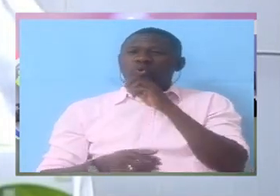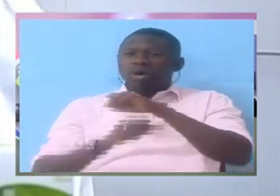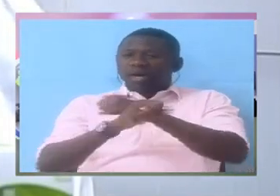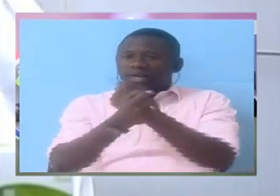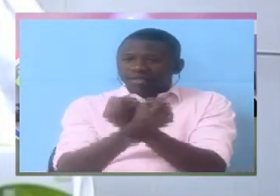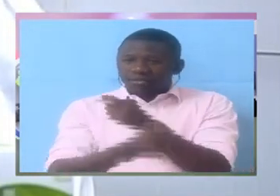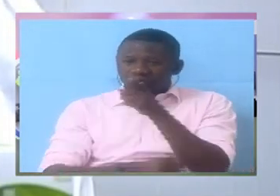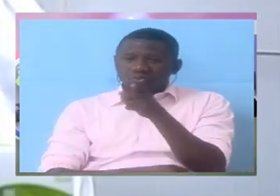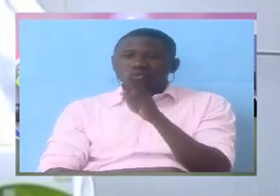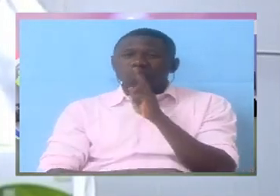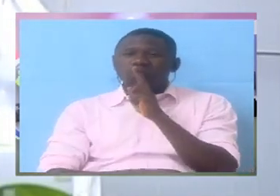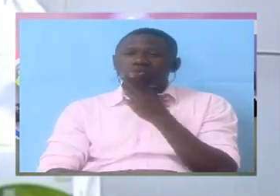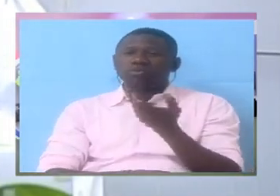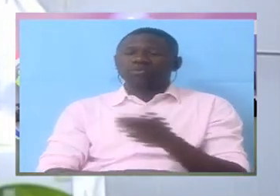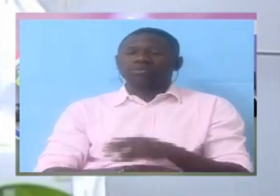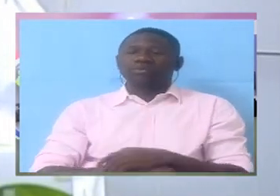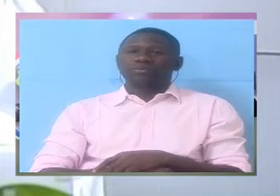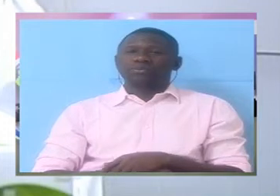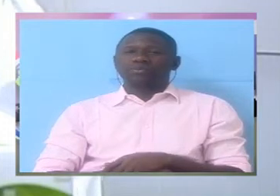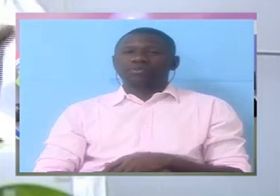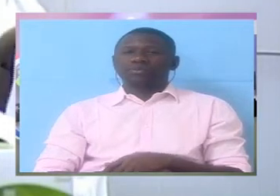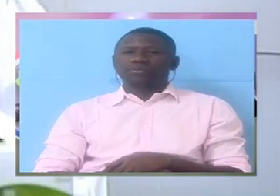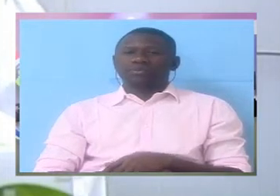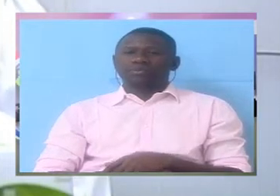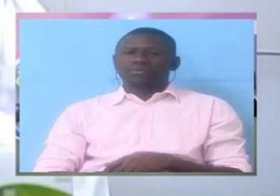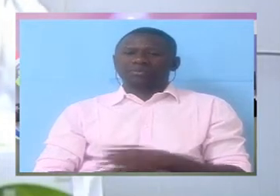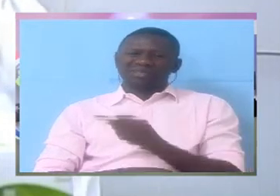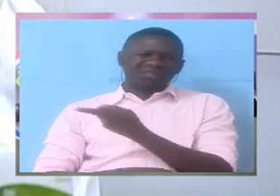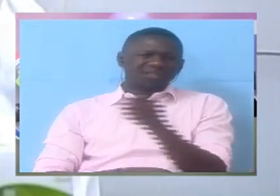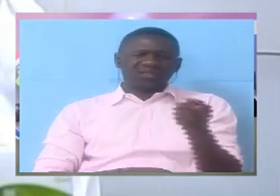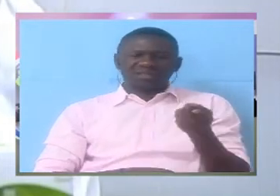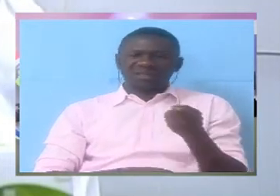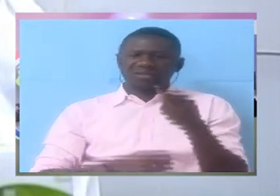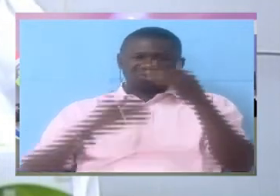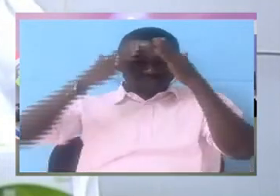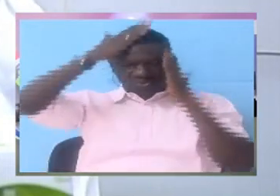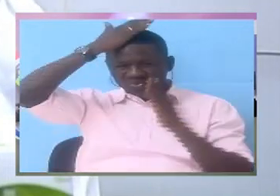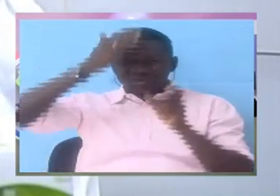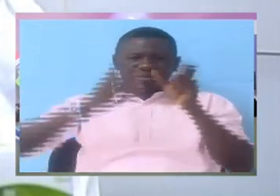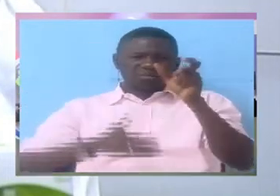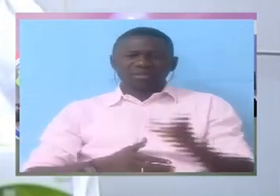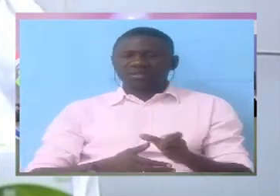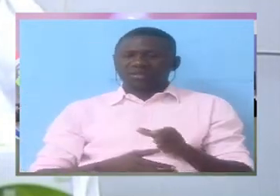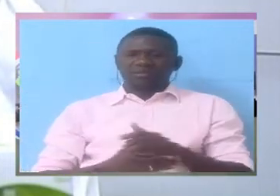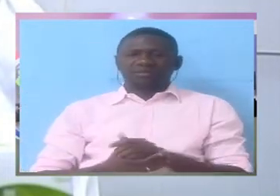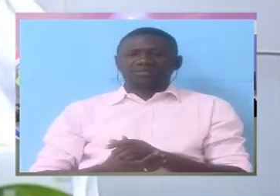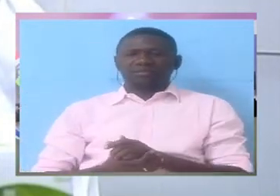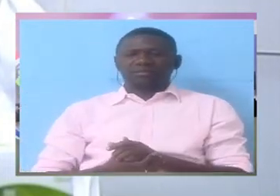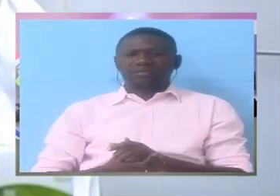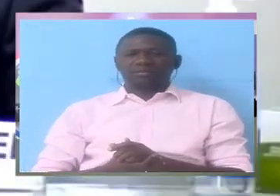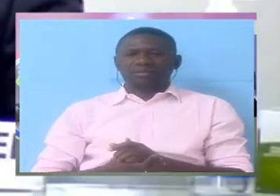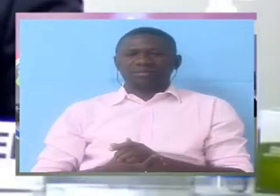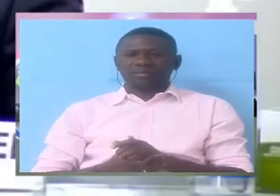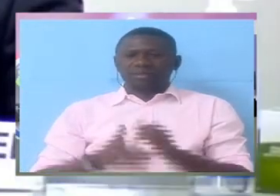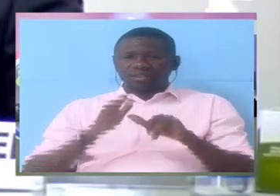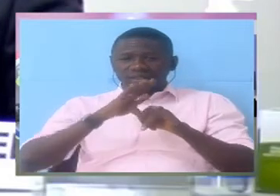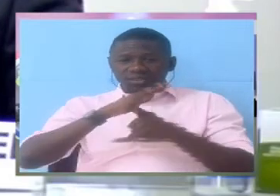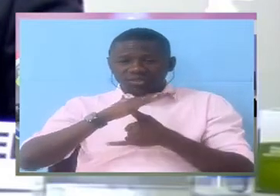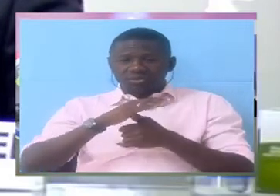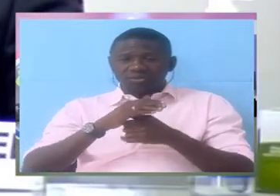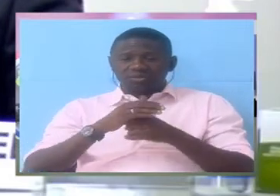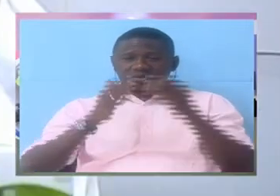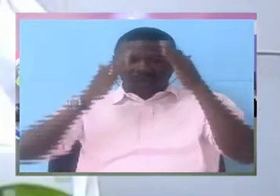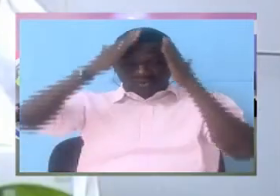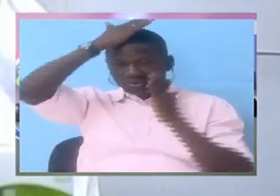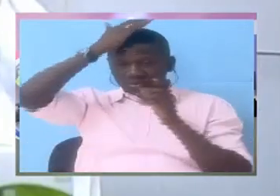yemuta. Well, these are soldiers. Ilmu soldier leti. Junior soldiers. Dindi